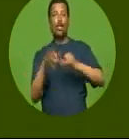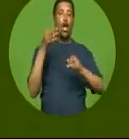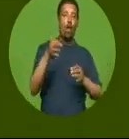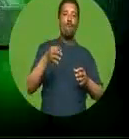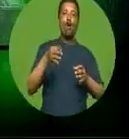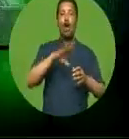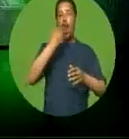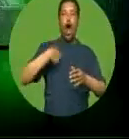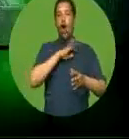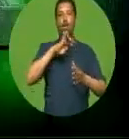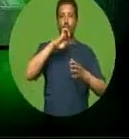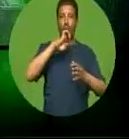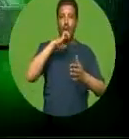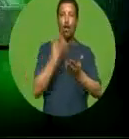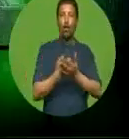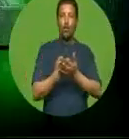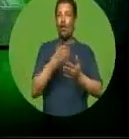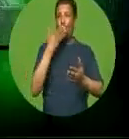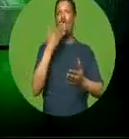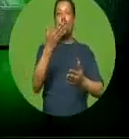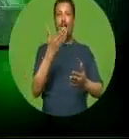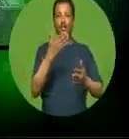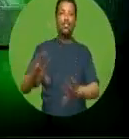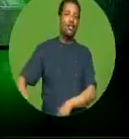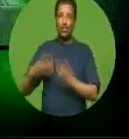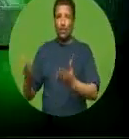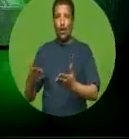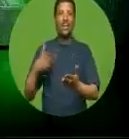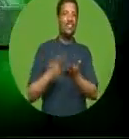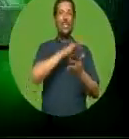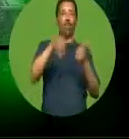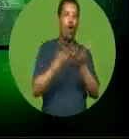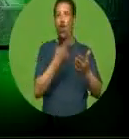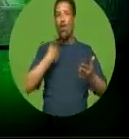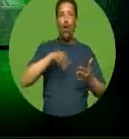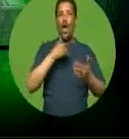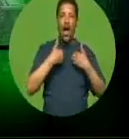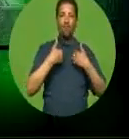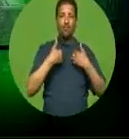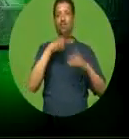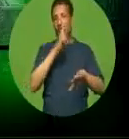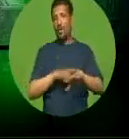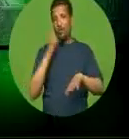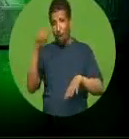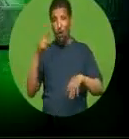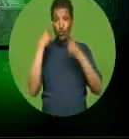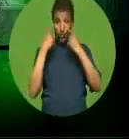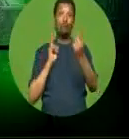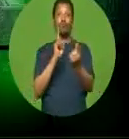our economy. Well, students, this is all we have time for. See you next time in another